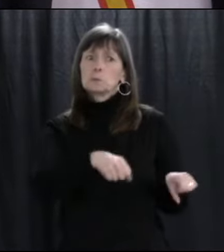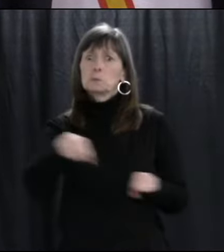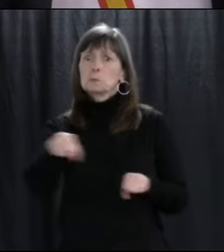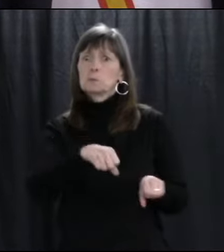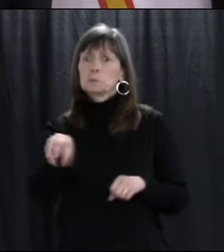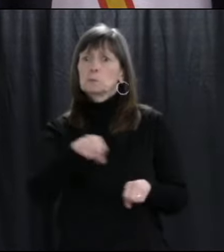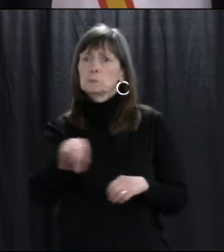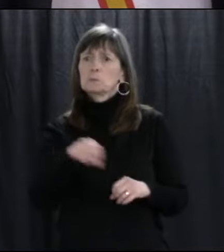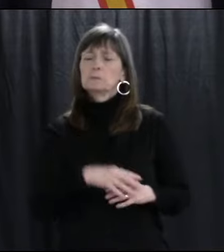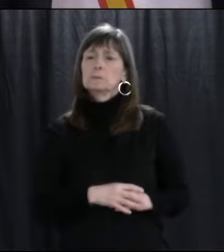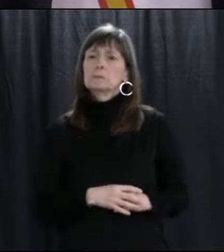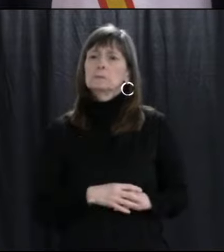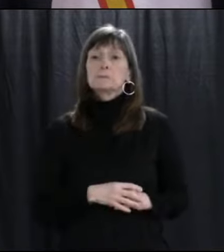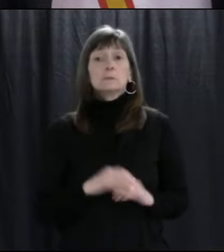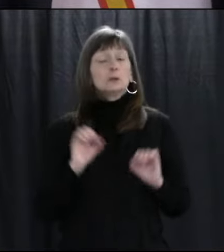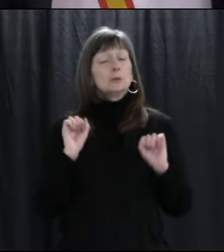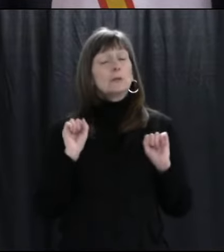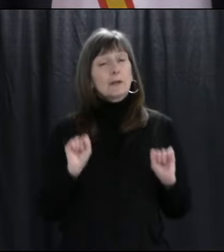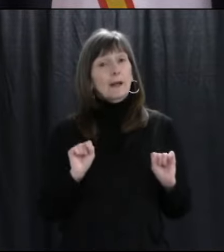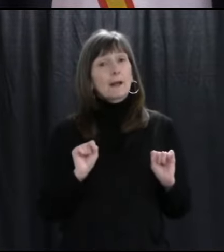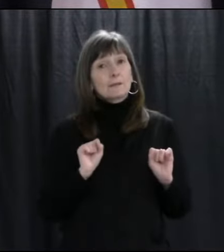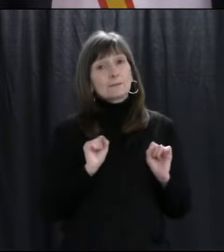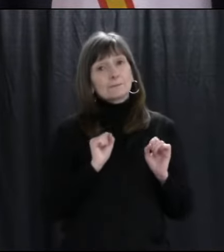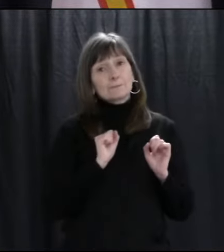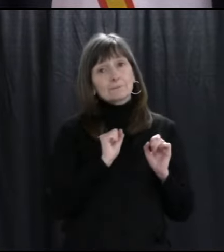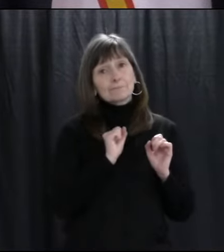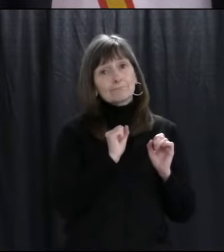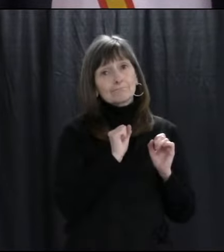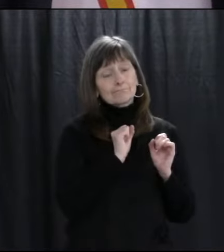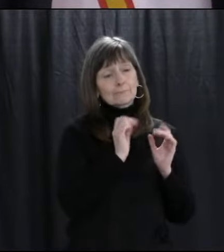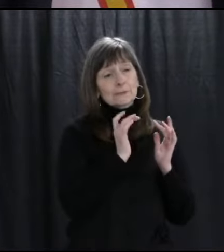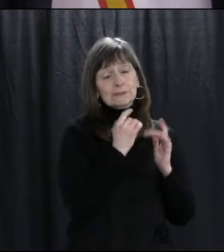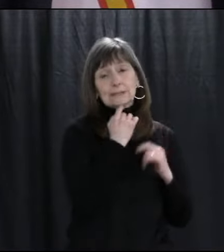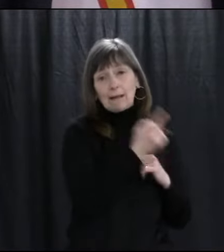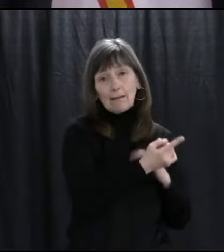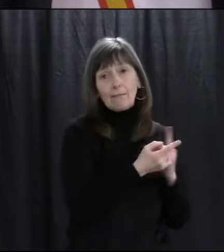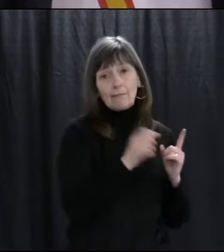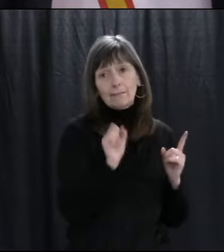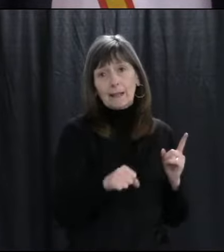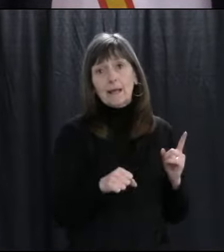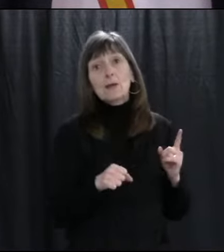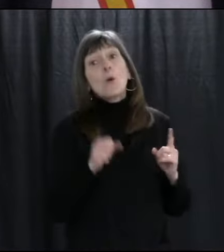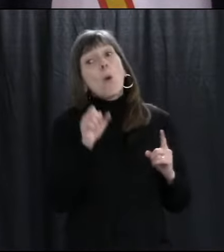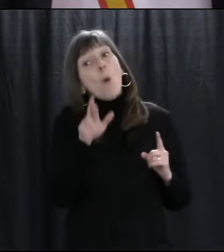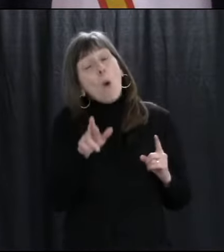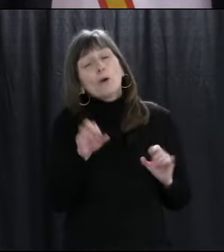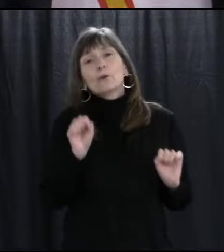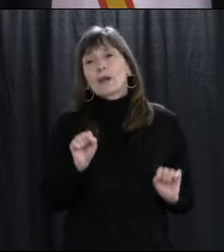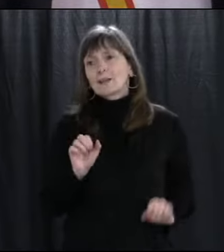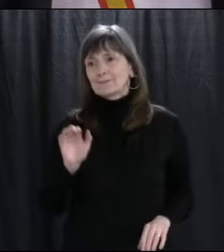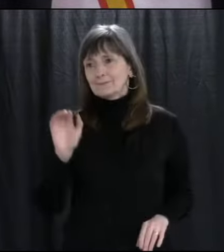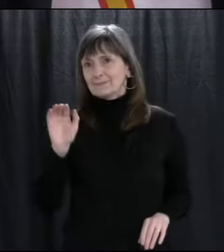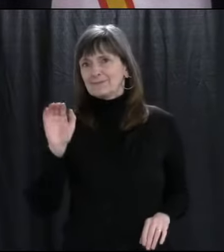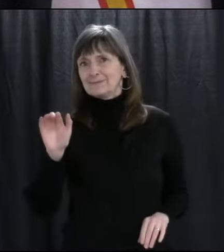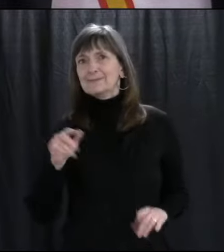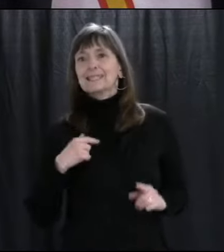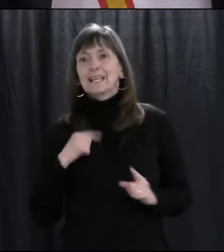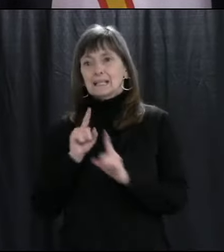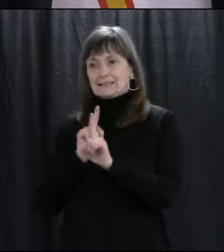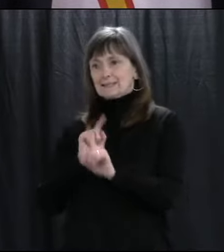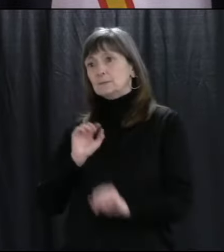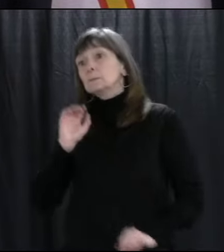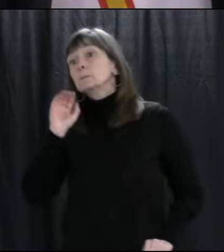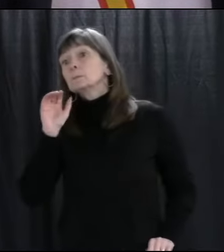to somebody, and and you may even want to just remind your neighbor distantly